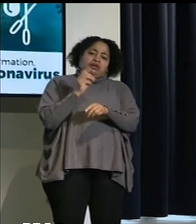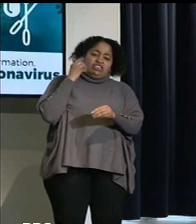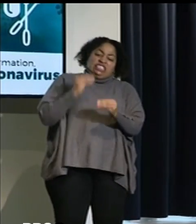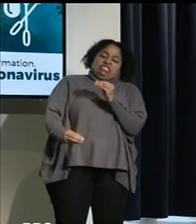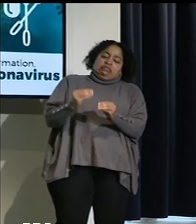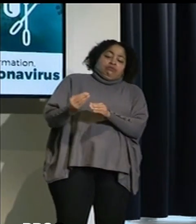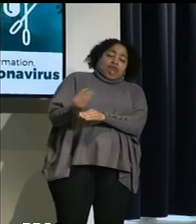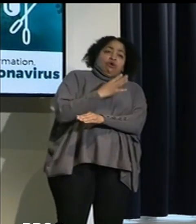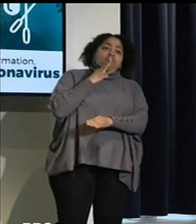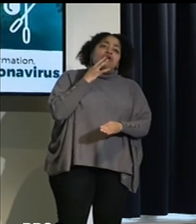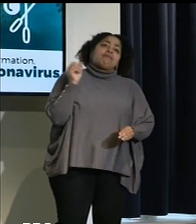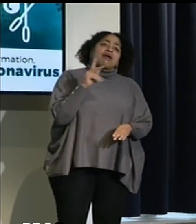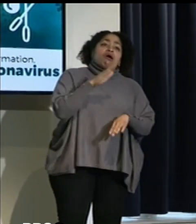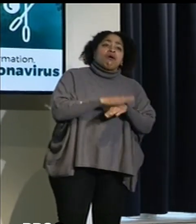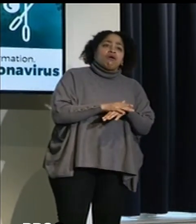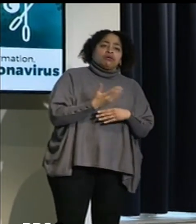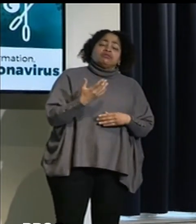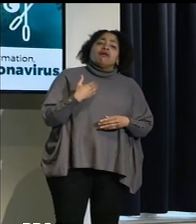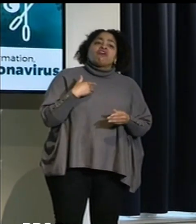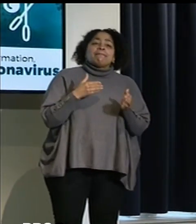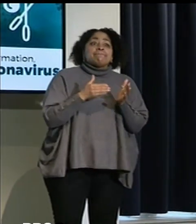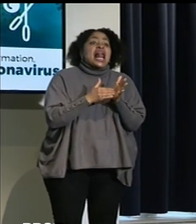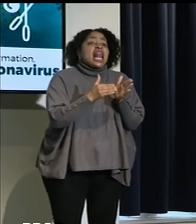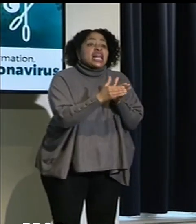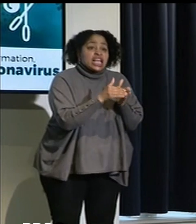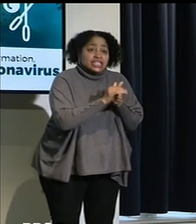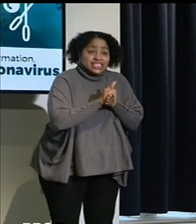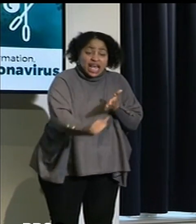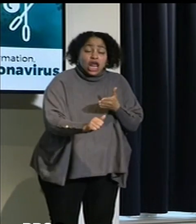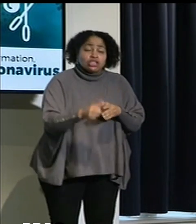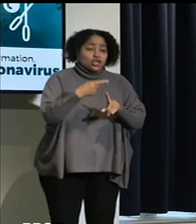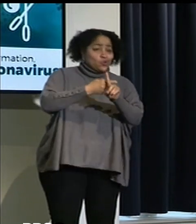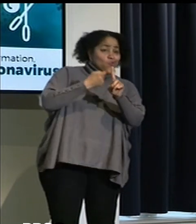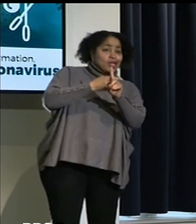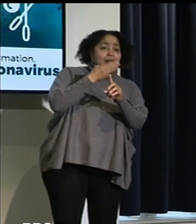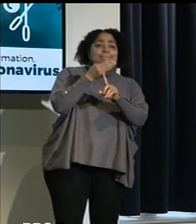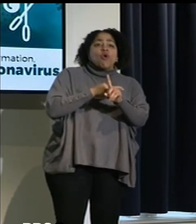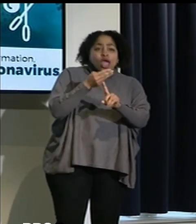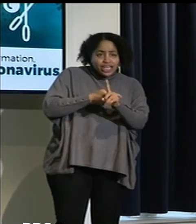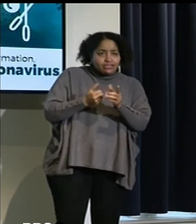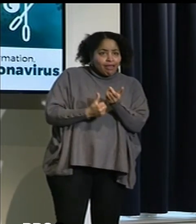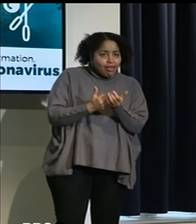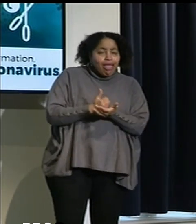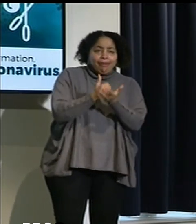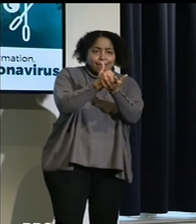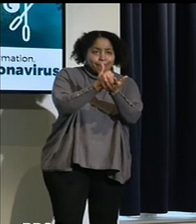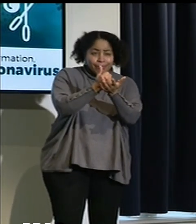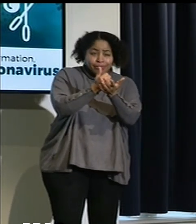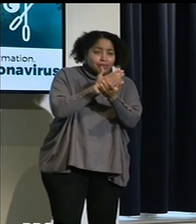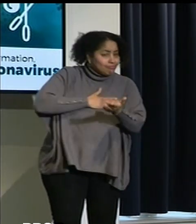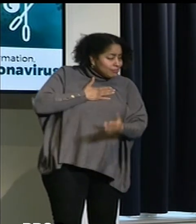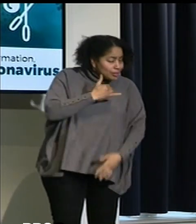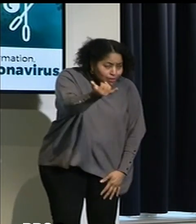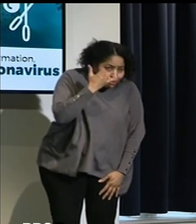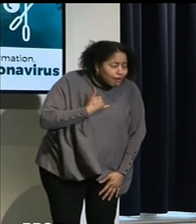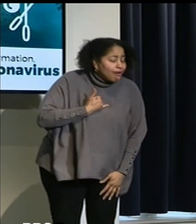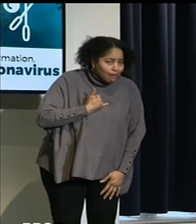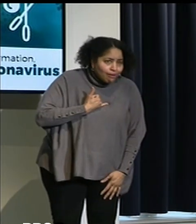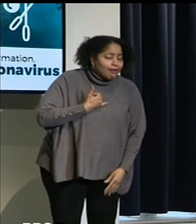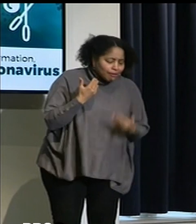restored. There's $1 million in rent and mortgage assistance. Please call us. Let's resolve that rent and mortgage